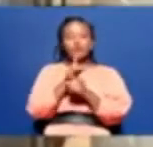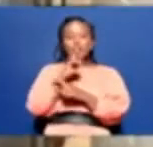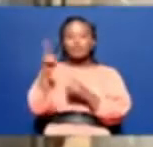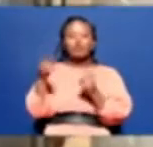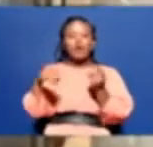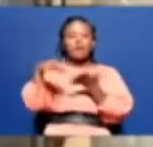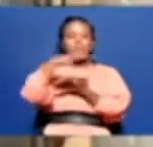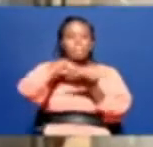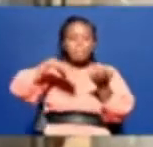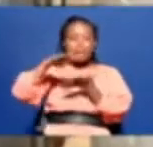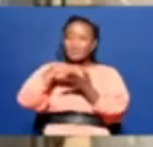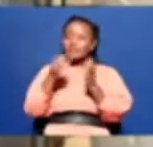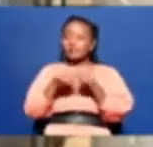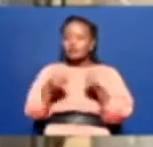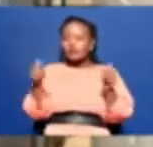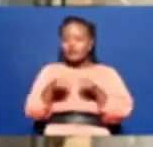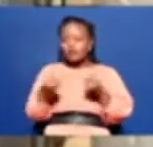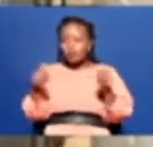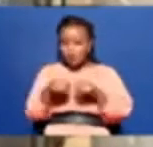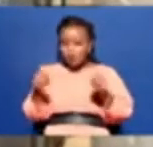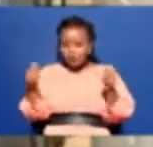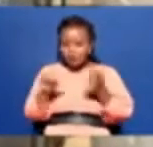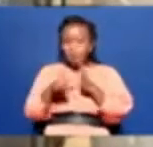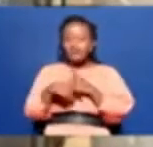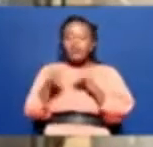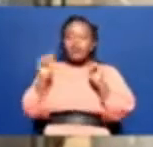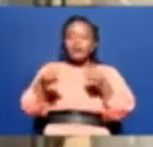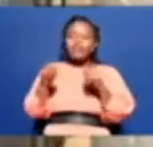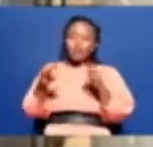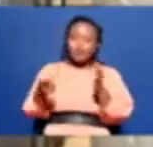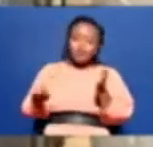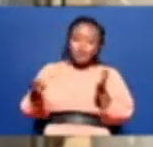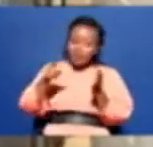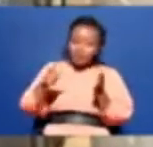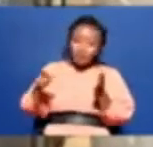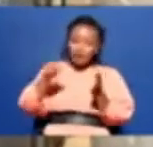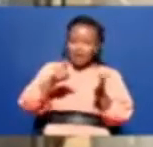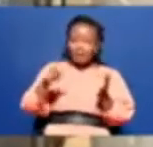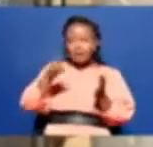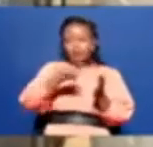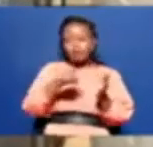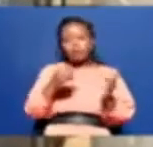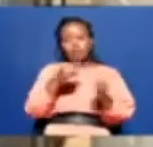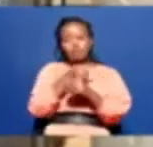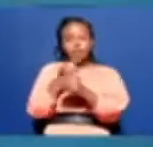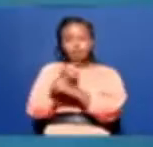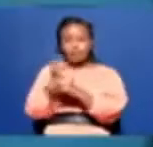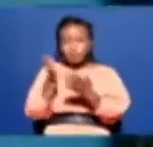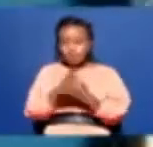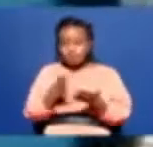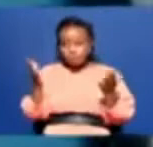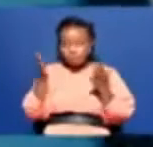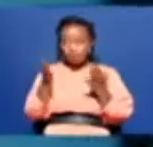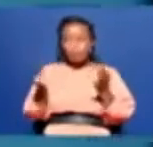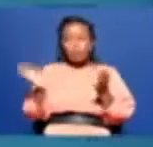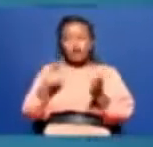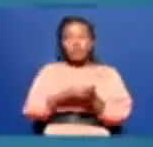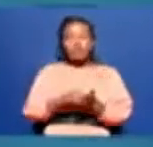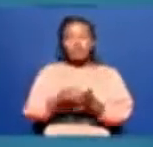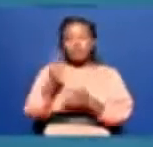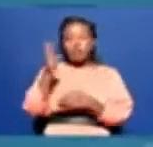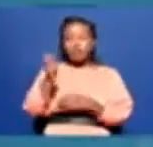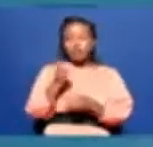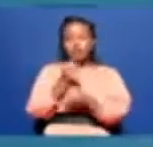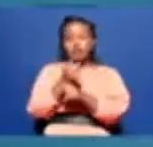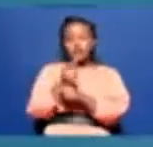add in dryers. After dryers, you also mix for 20 minutes. After 20 minutes, we take it to the lab to